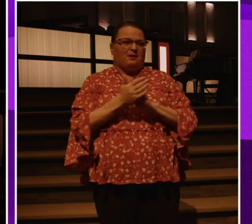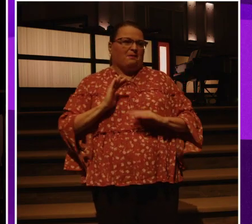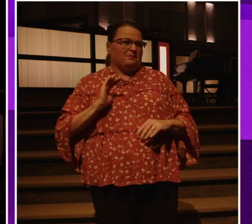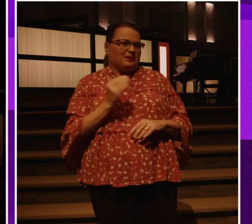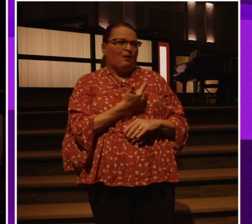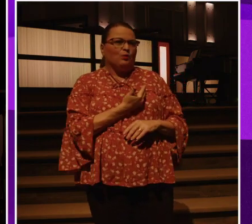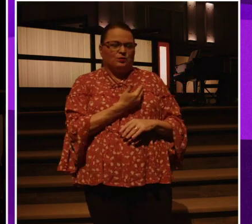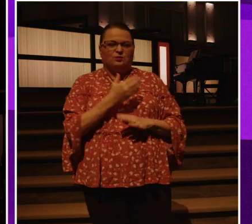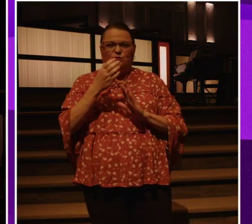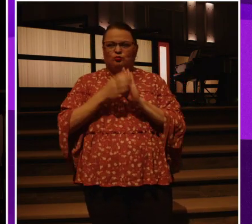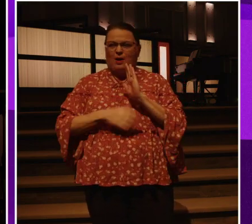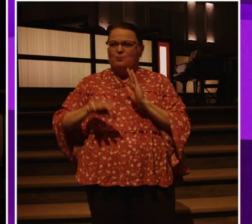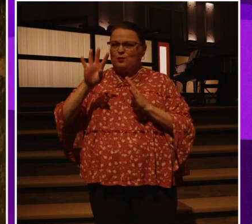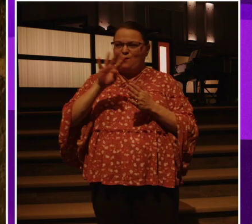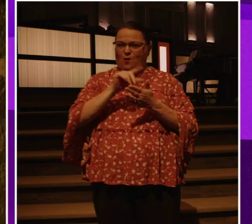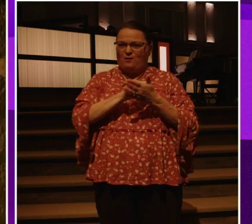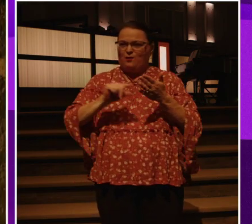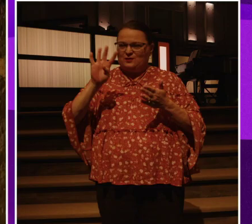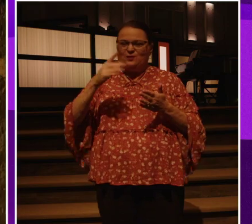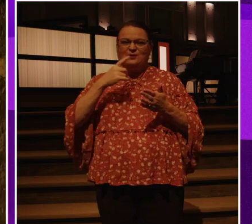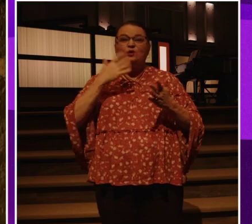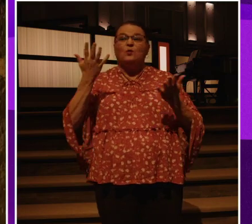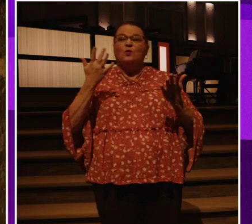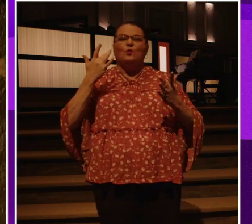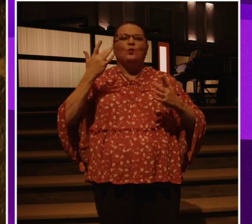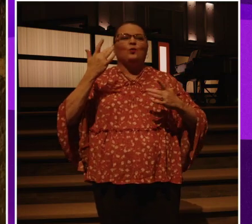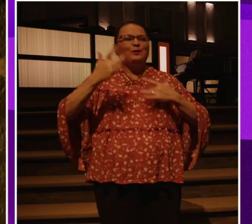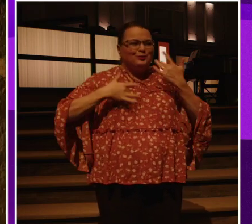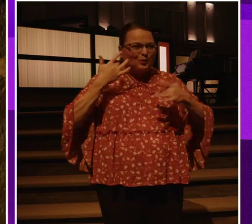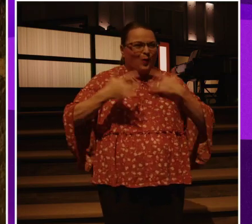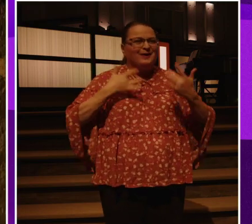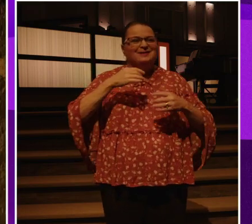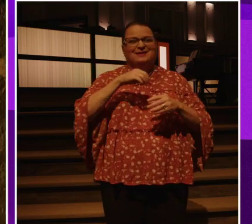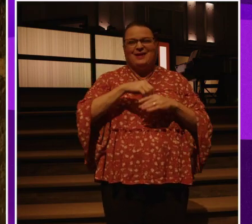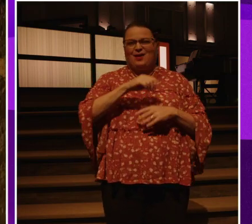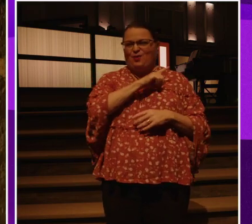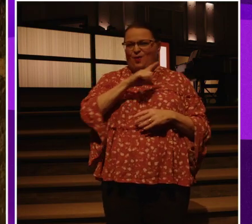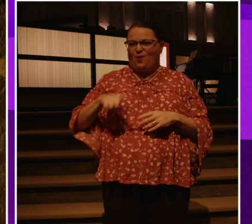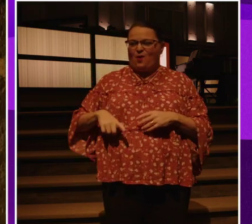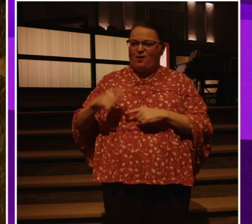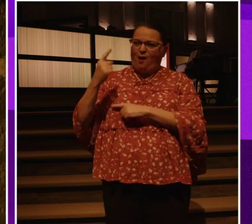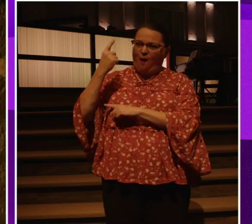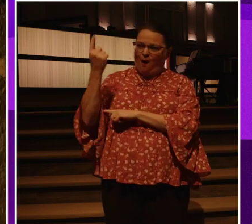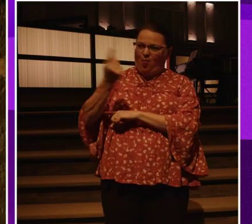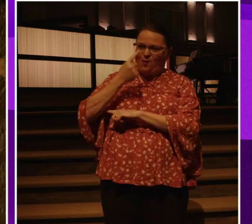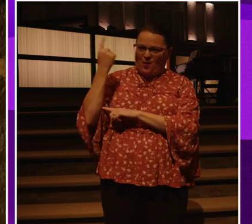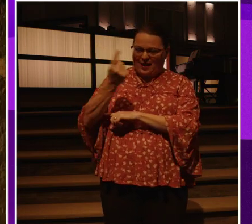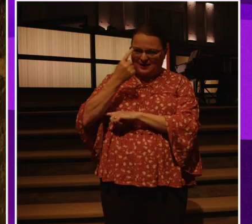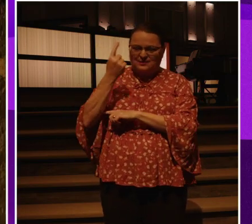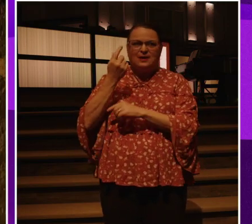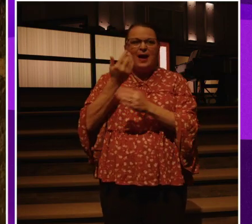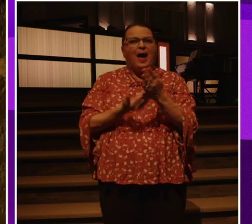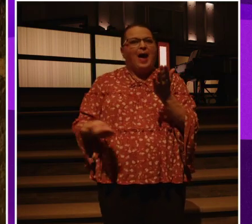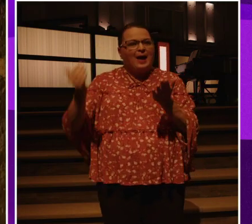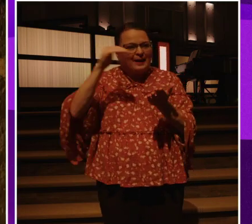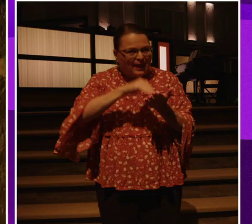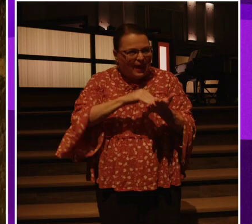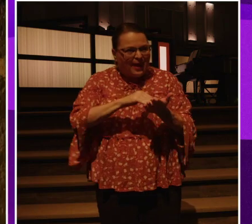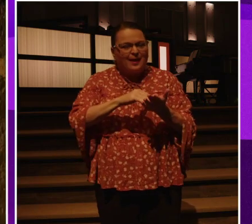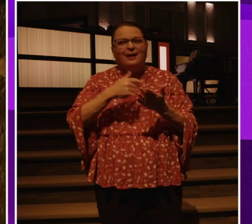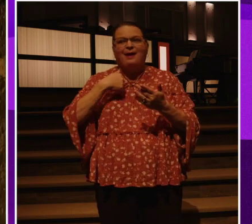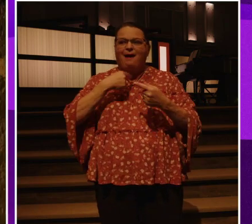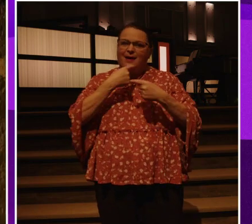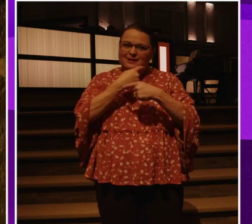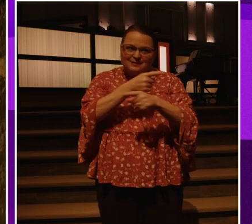4, verse 4. Rejoice in the Lord always. And again, I will say